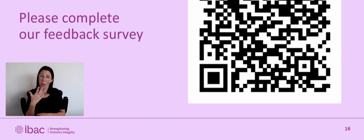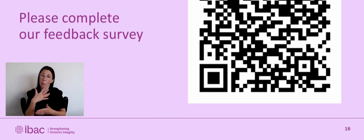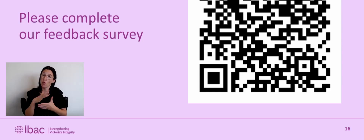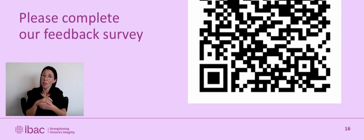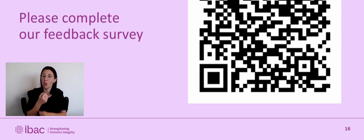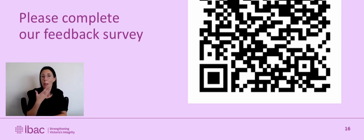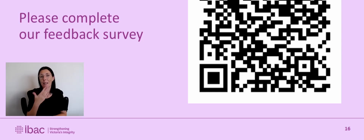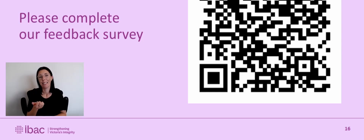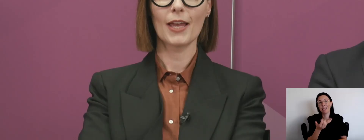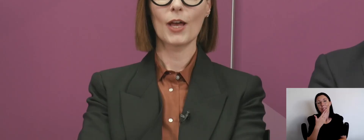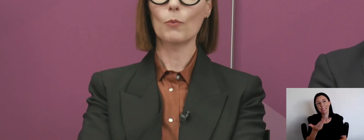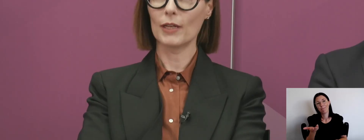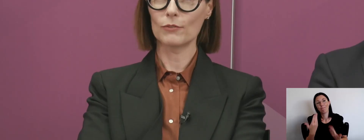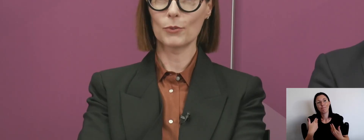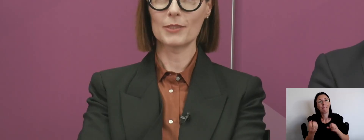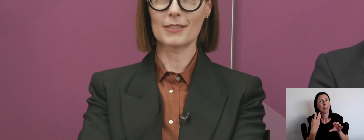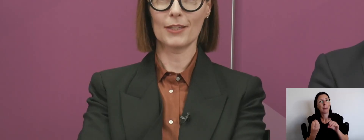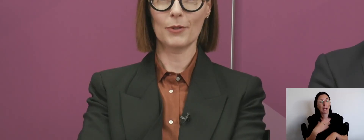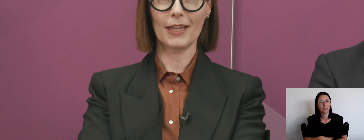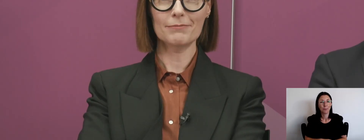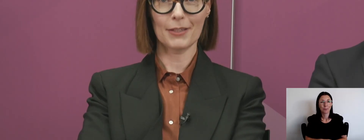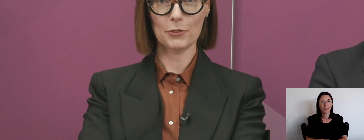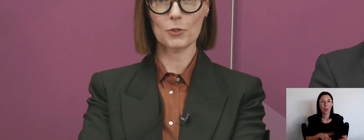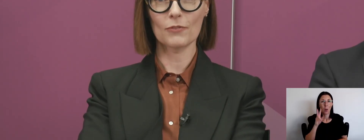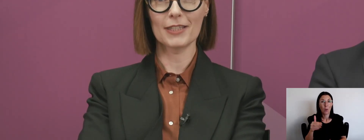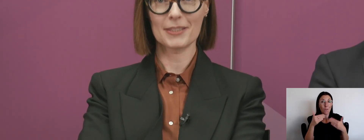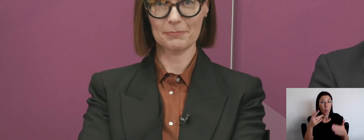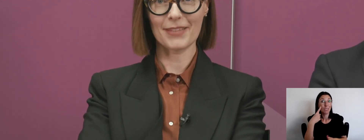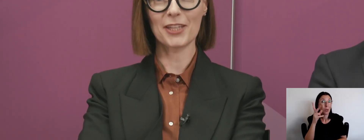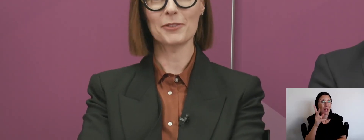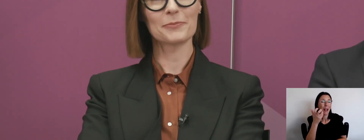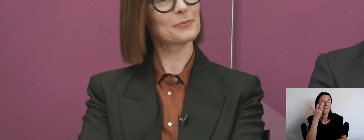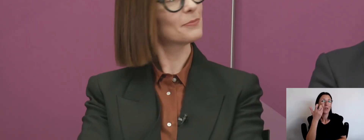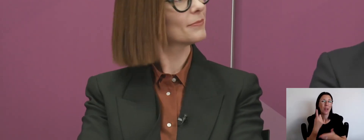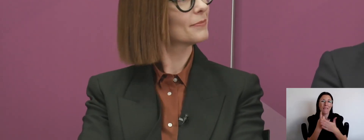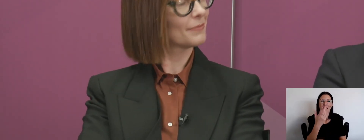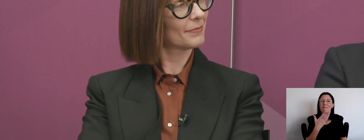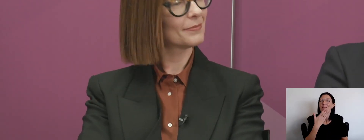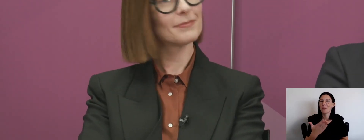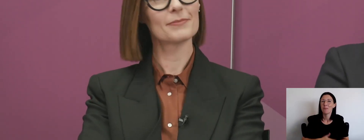thoughts on today's webinar. We look forward to seeing you again at future events. Thank you.